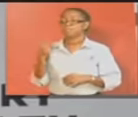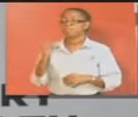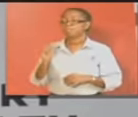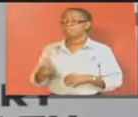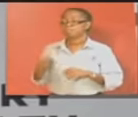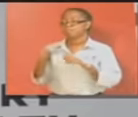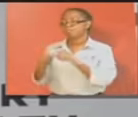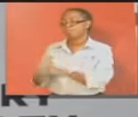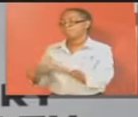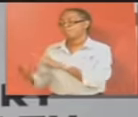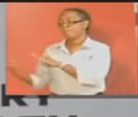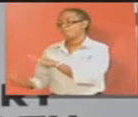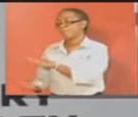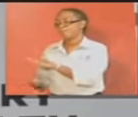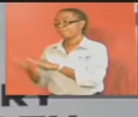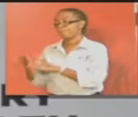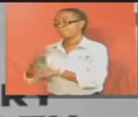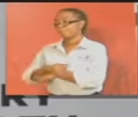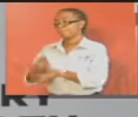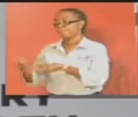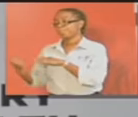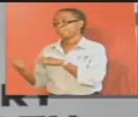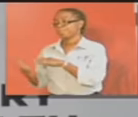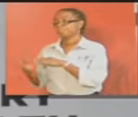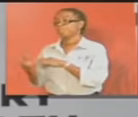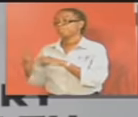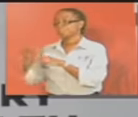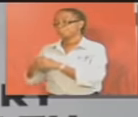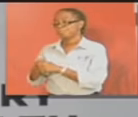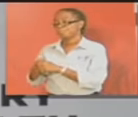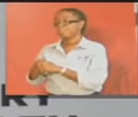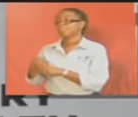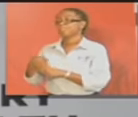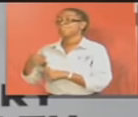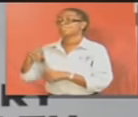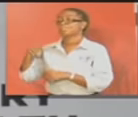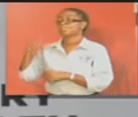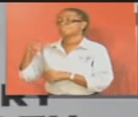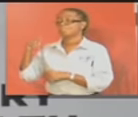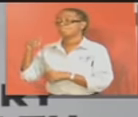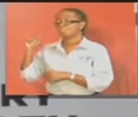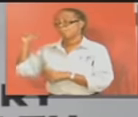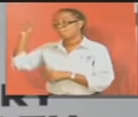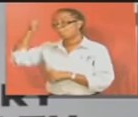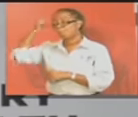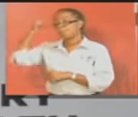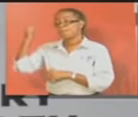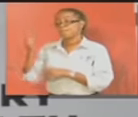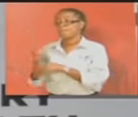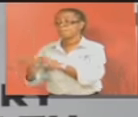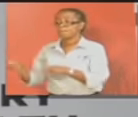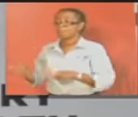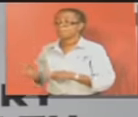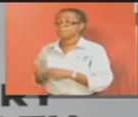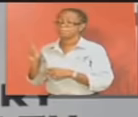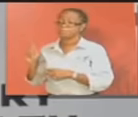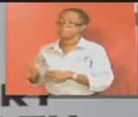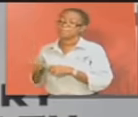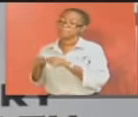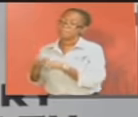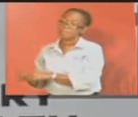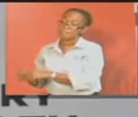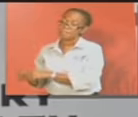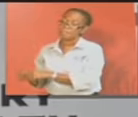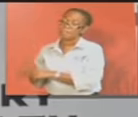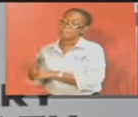quarantine, followed by 7 days in home quarantine with monitoring by the relevant county medical officer of health. In